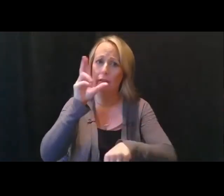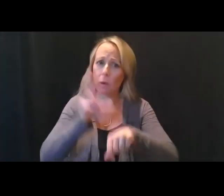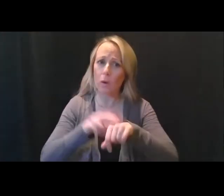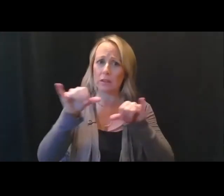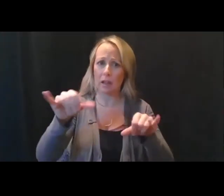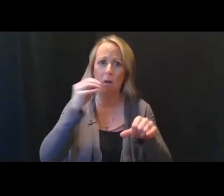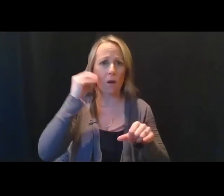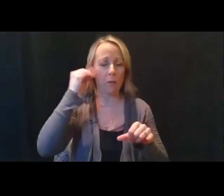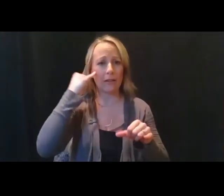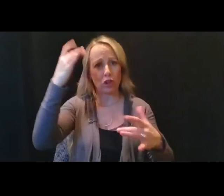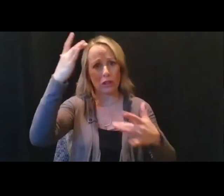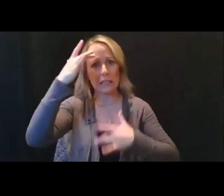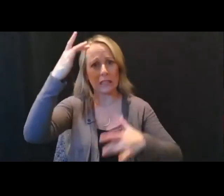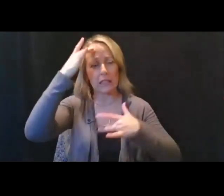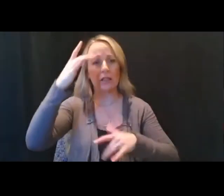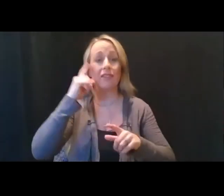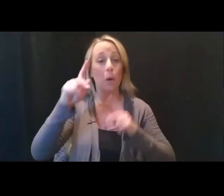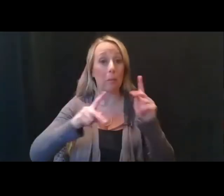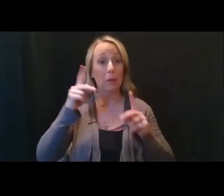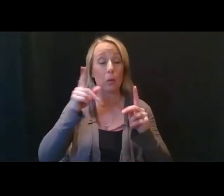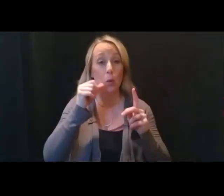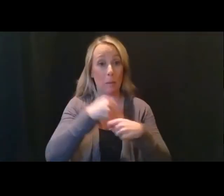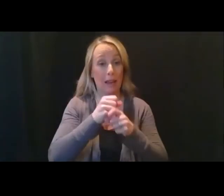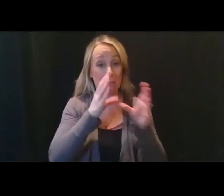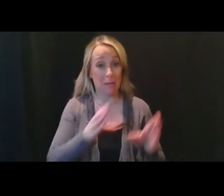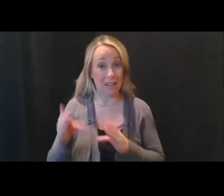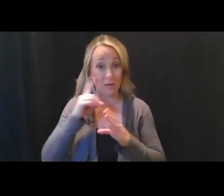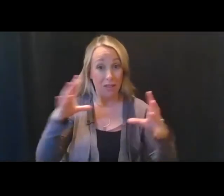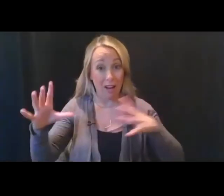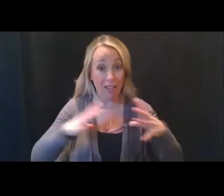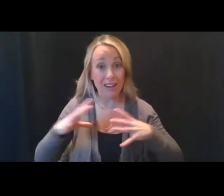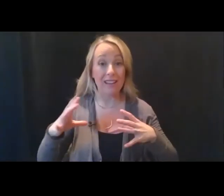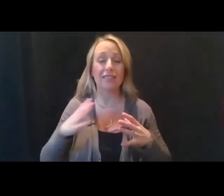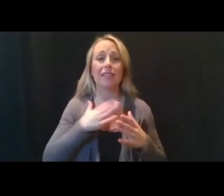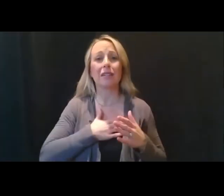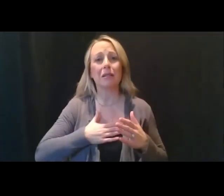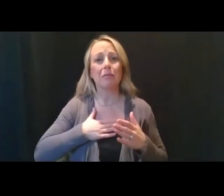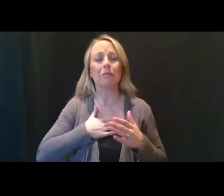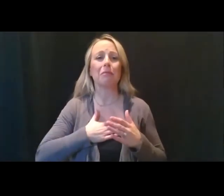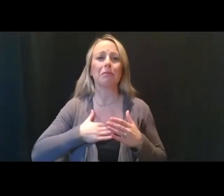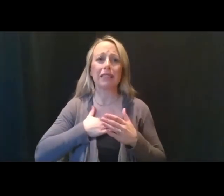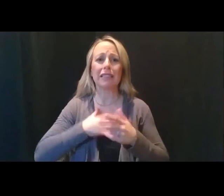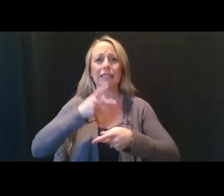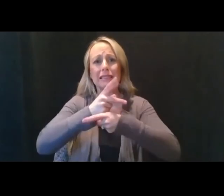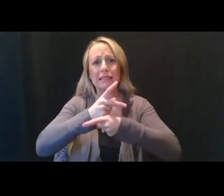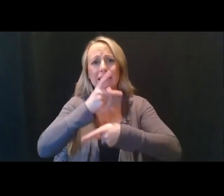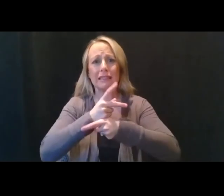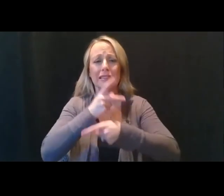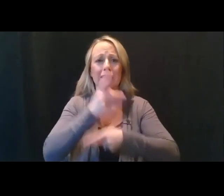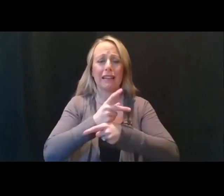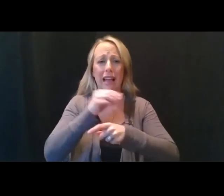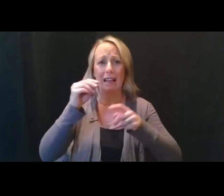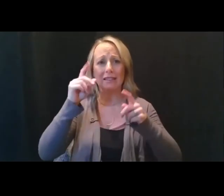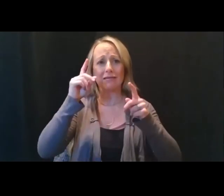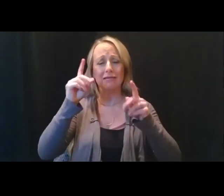sick. For those making plans for upcoming holidays, we ask that you heed our guidance so that you can choose low-risk ways